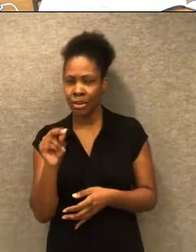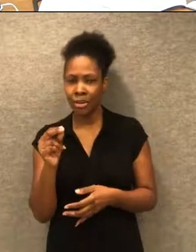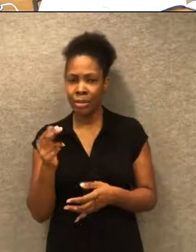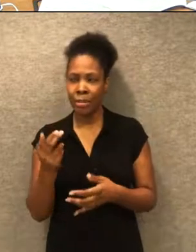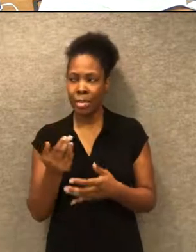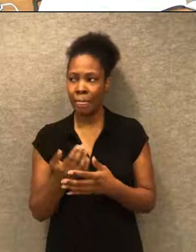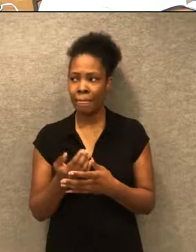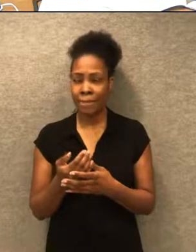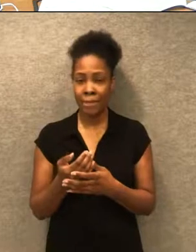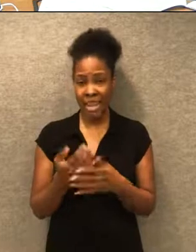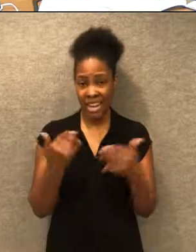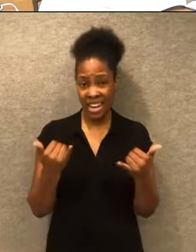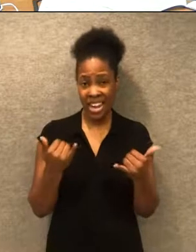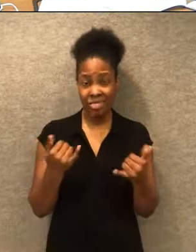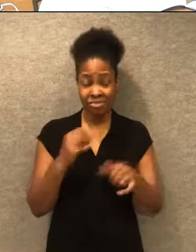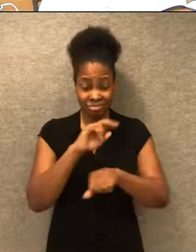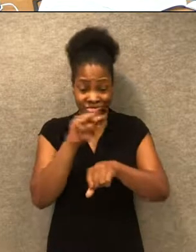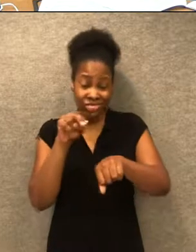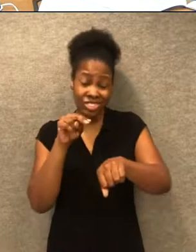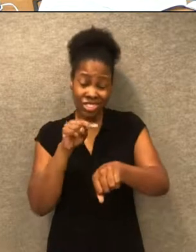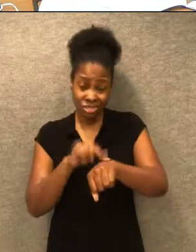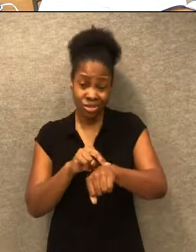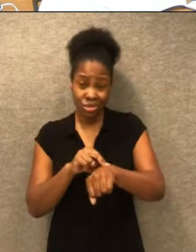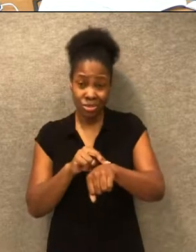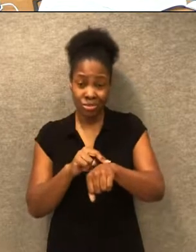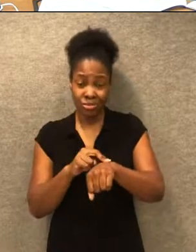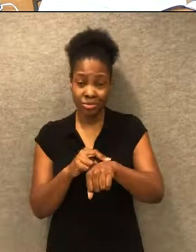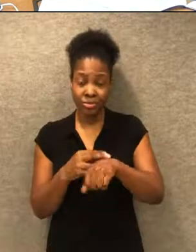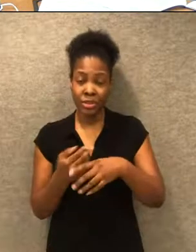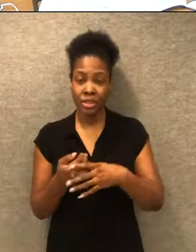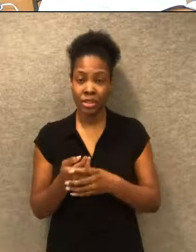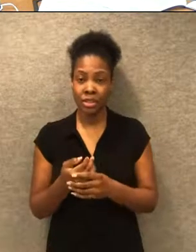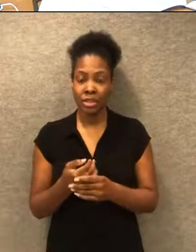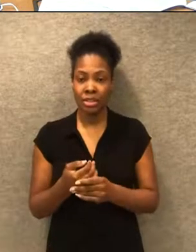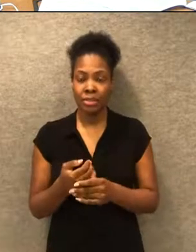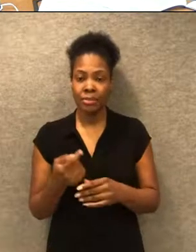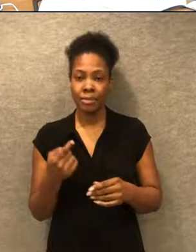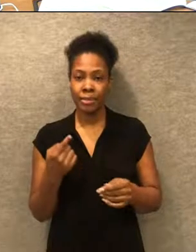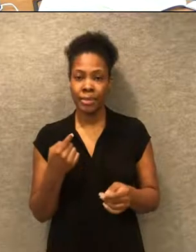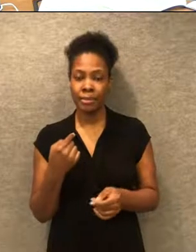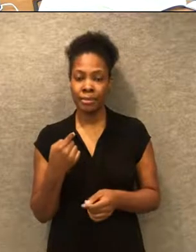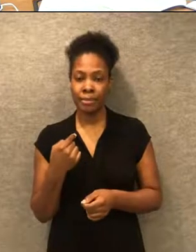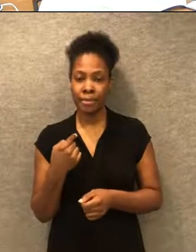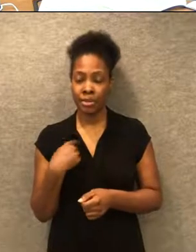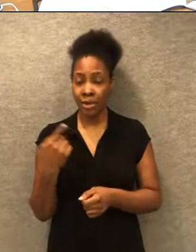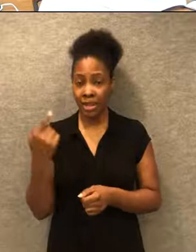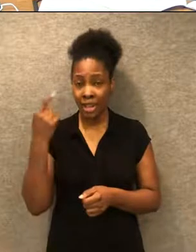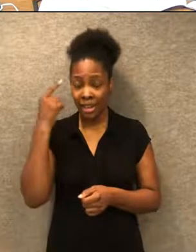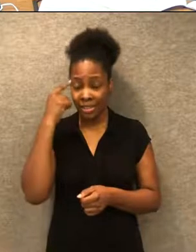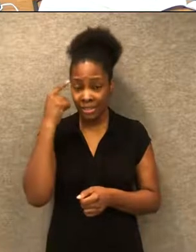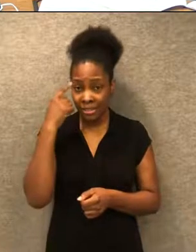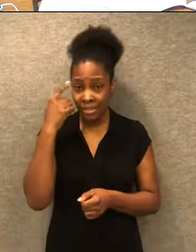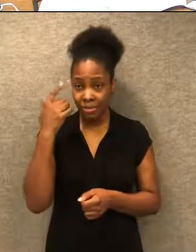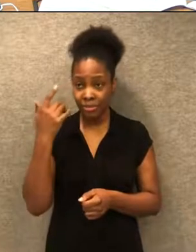stigmatizing. It's become sort of normal at this point, right? And so I think that in many ways,